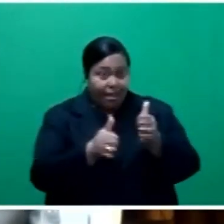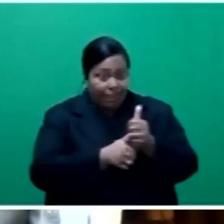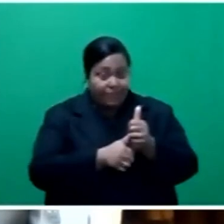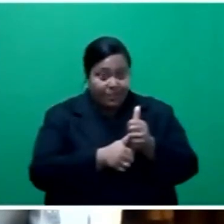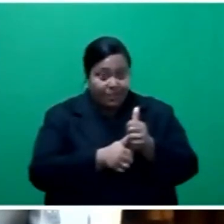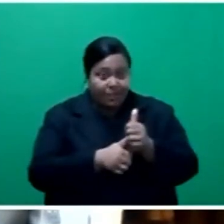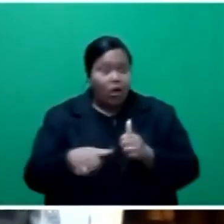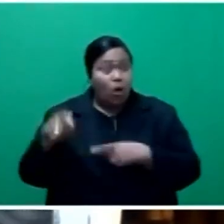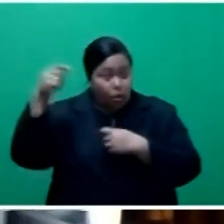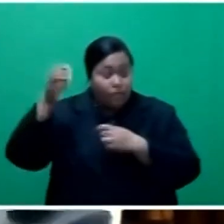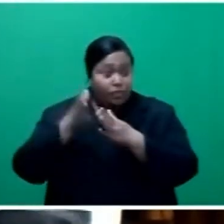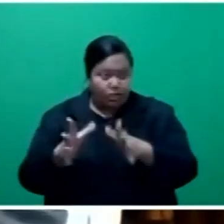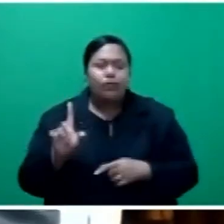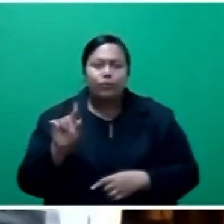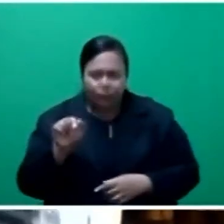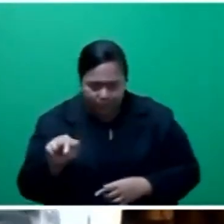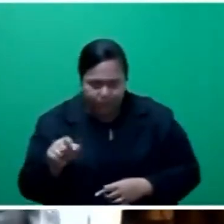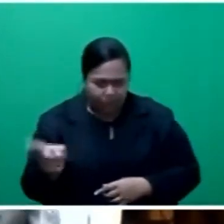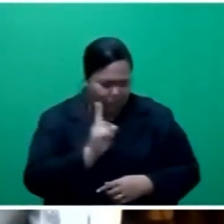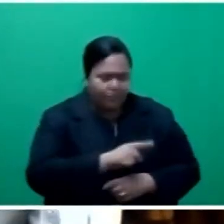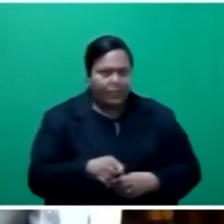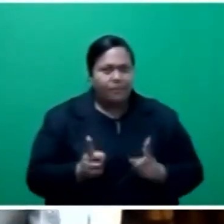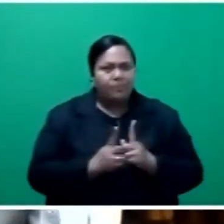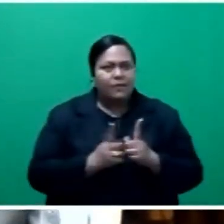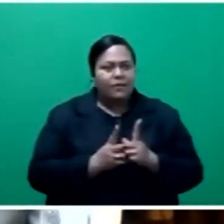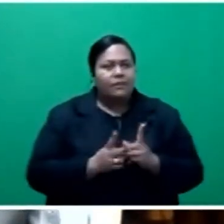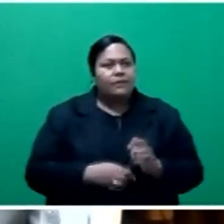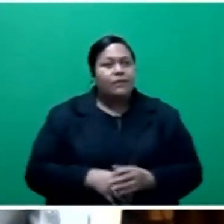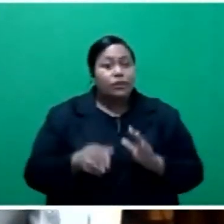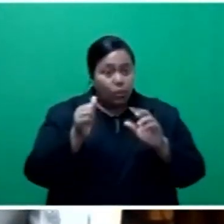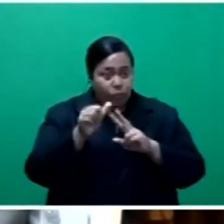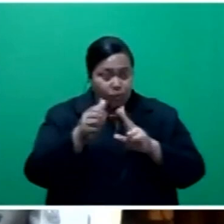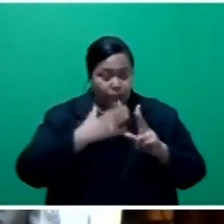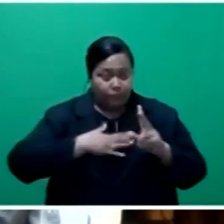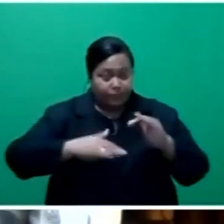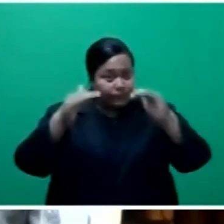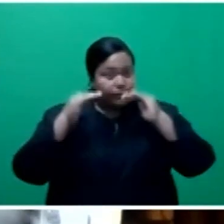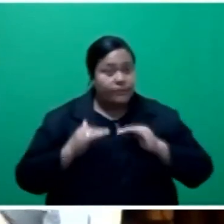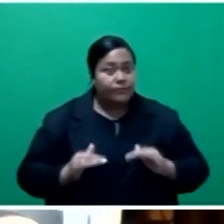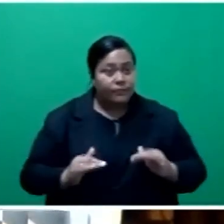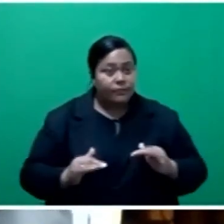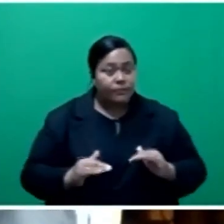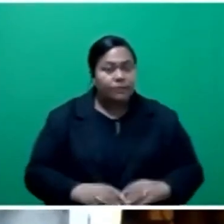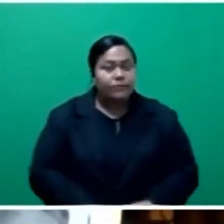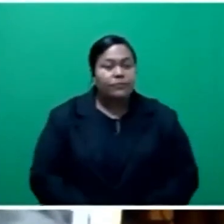that. Mr. Speaker, sir, the other point that I would like to make also is that